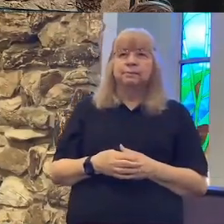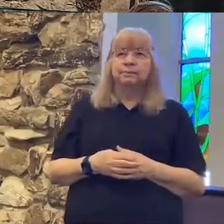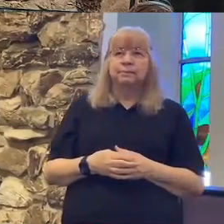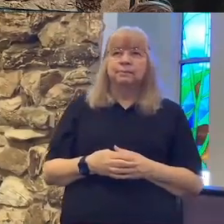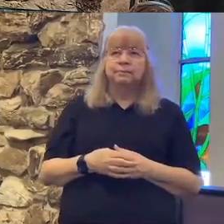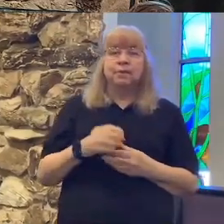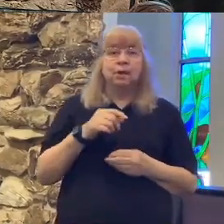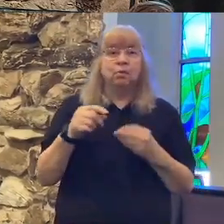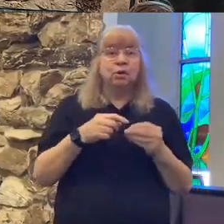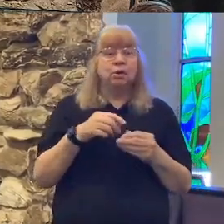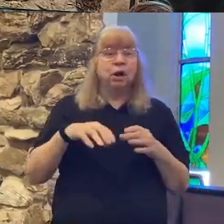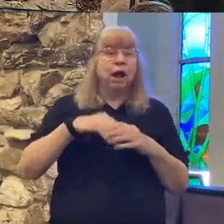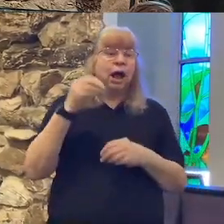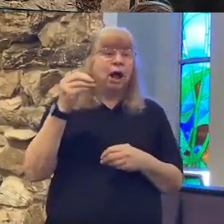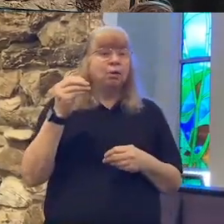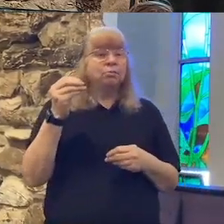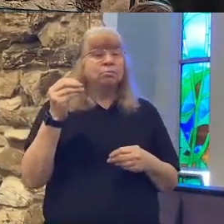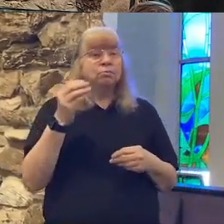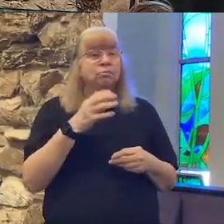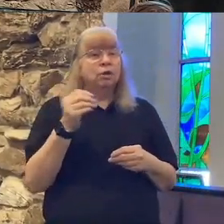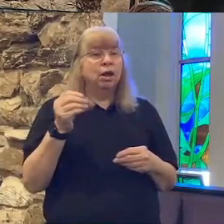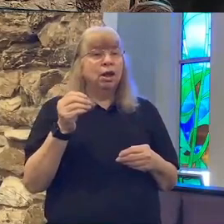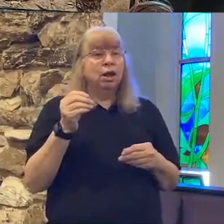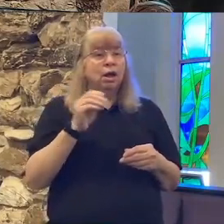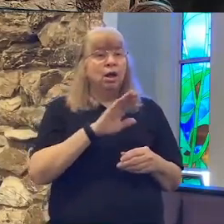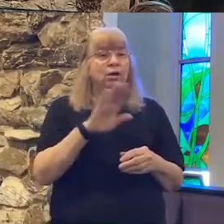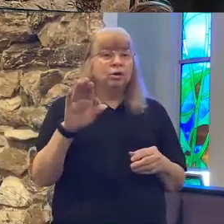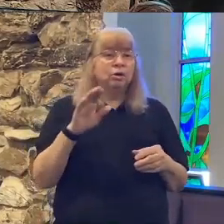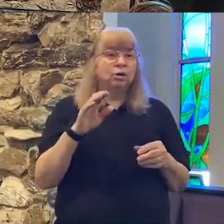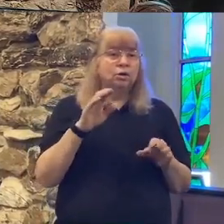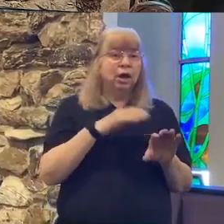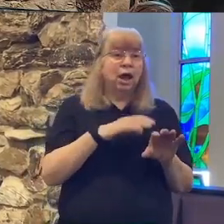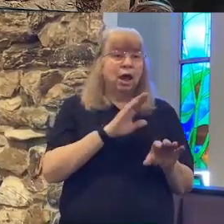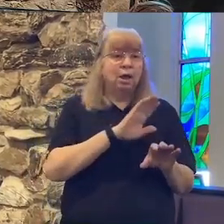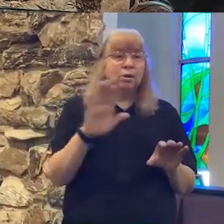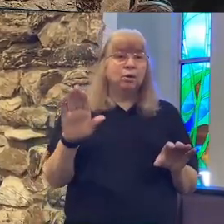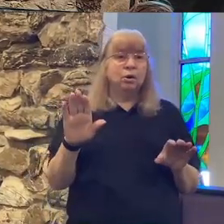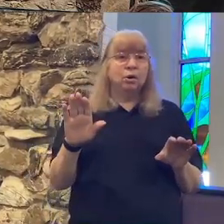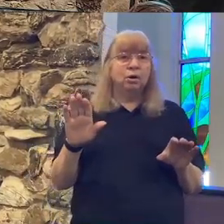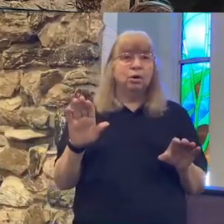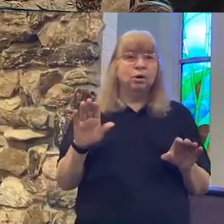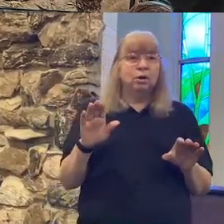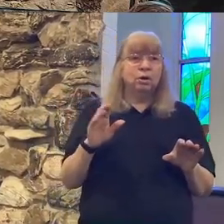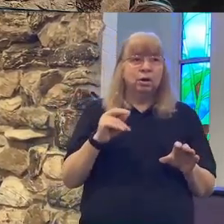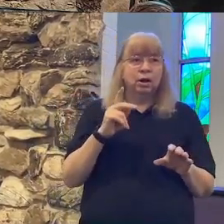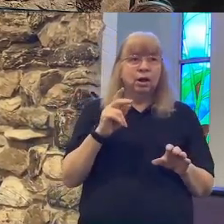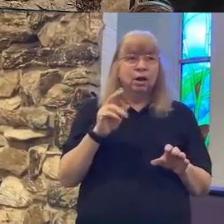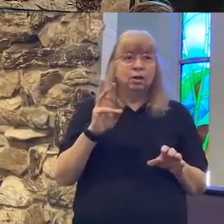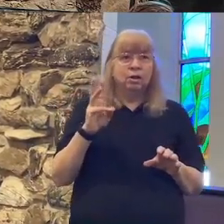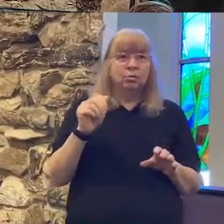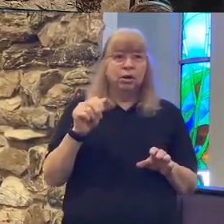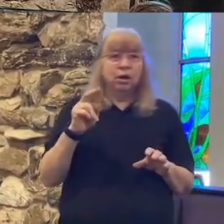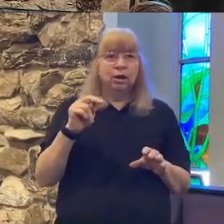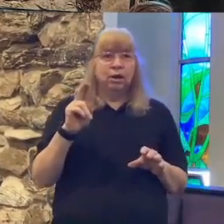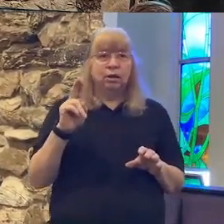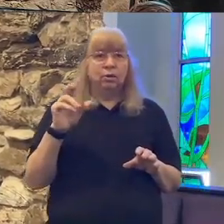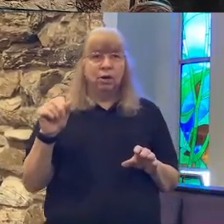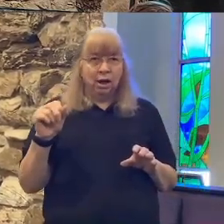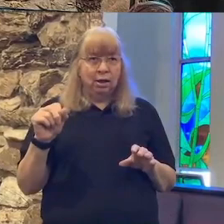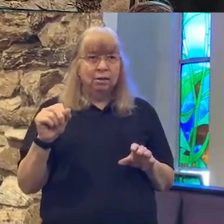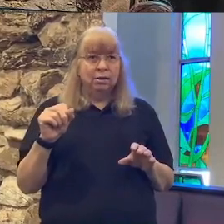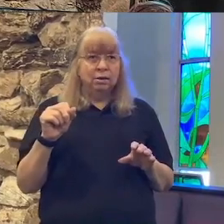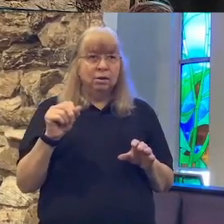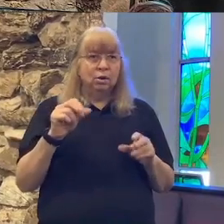When you're out and about and you're at your Kiwanis group, so challenge for my Kiwanian